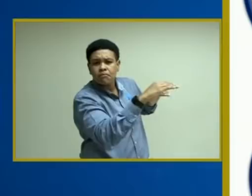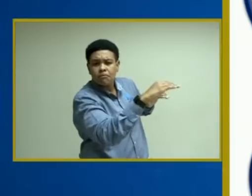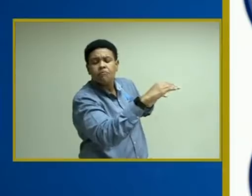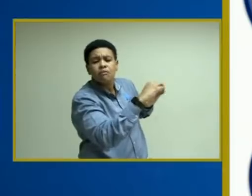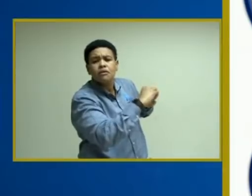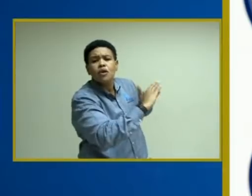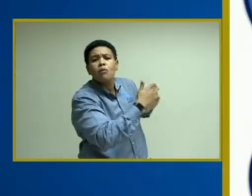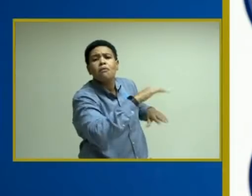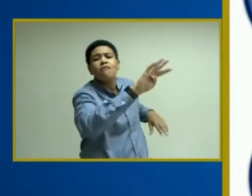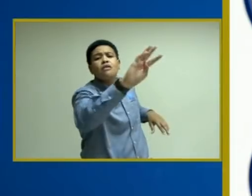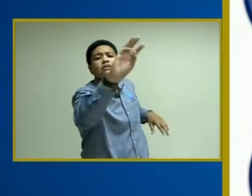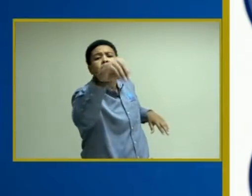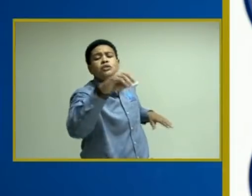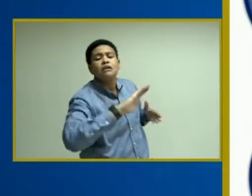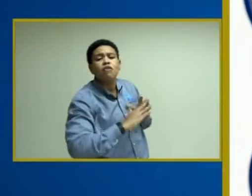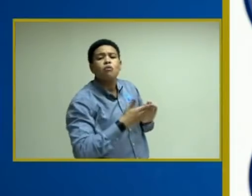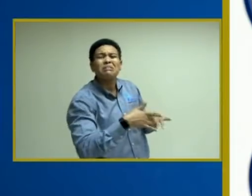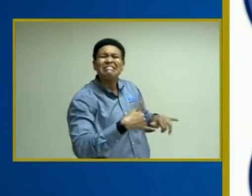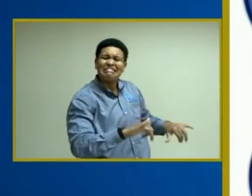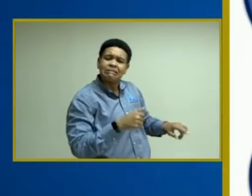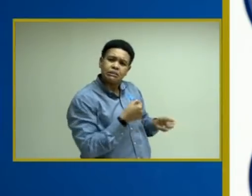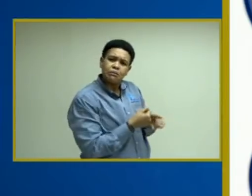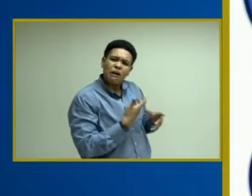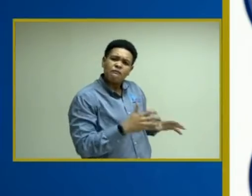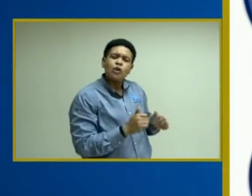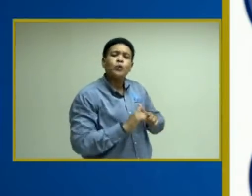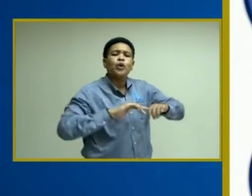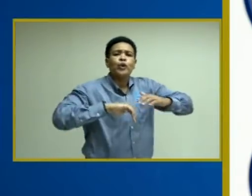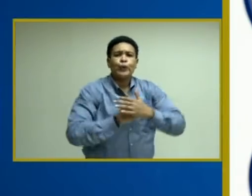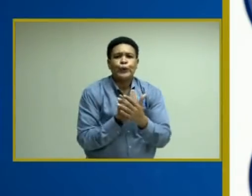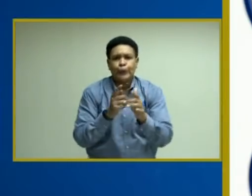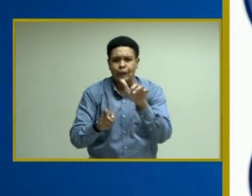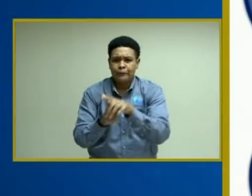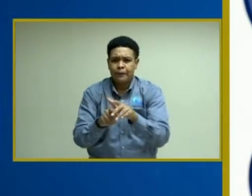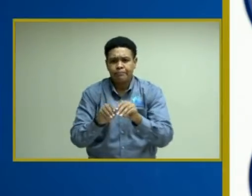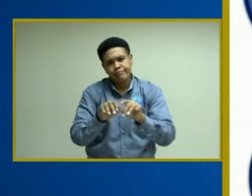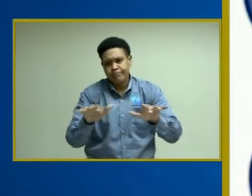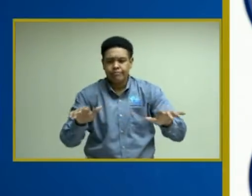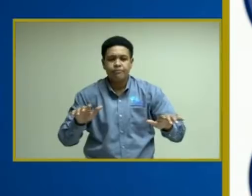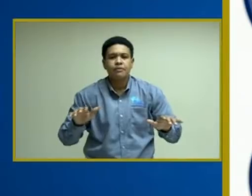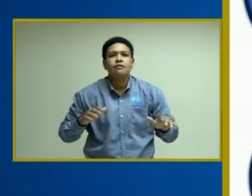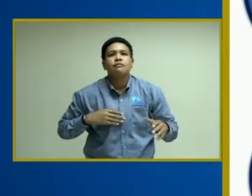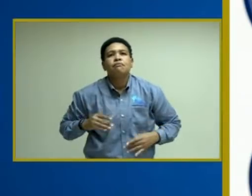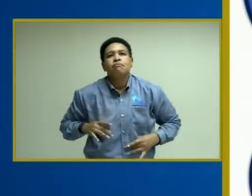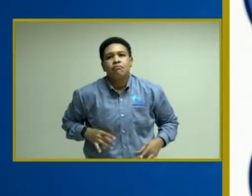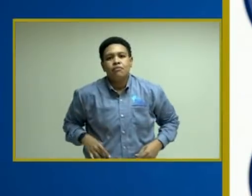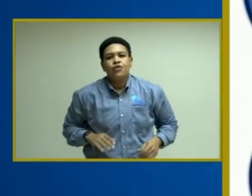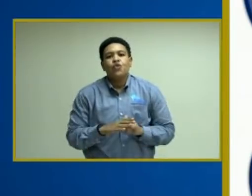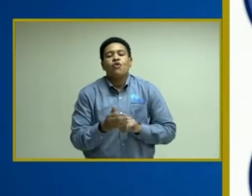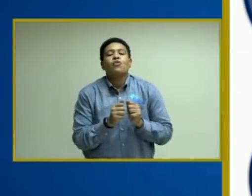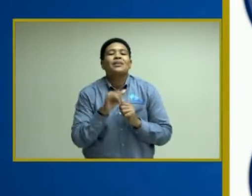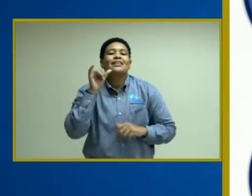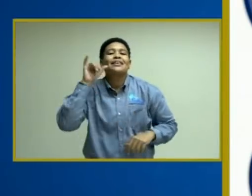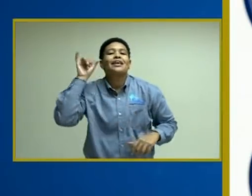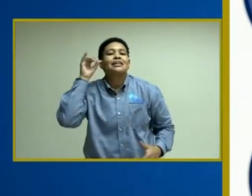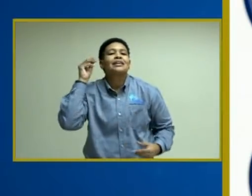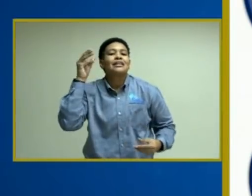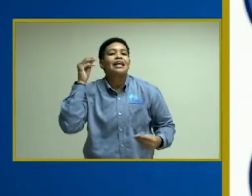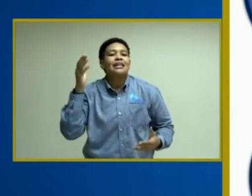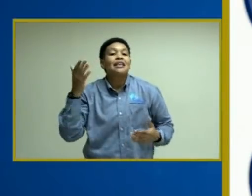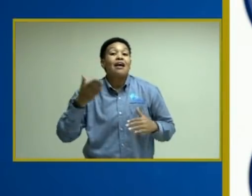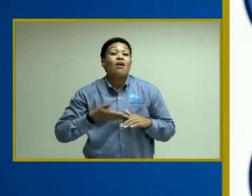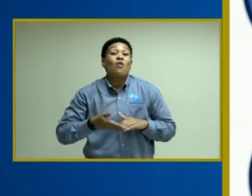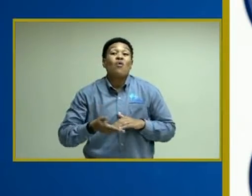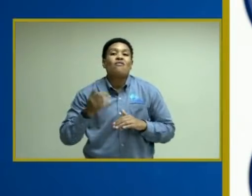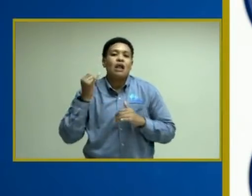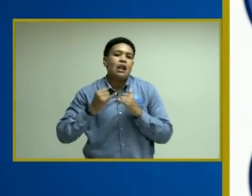affected. 46% of communities are affected with new cases with yesterday's data over the